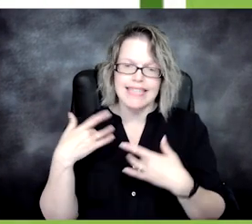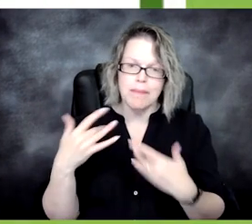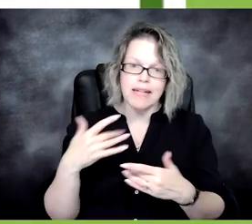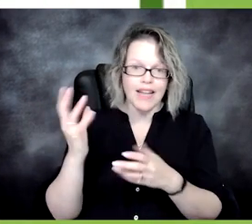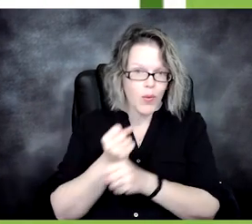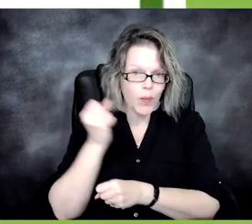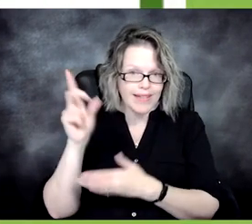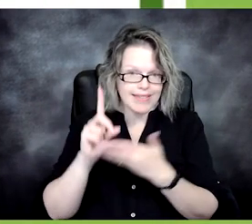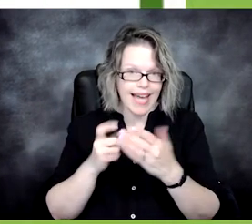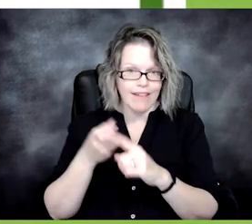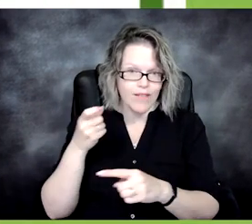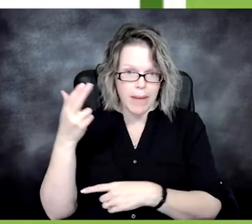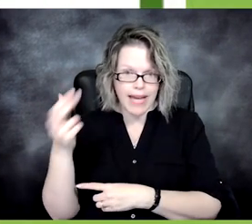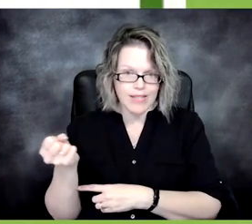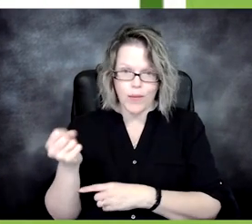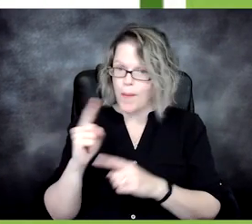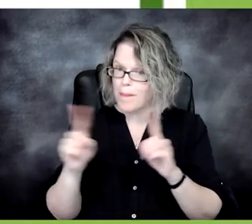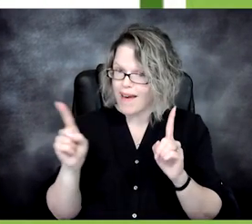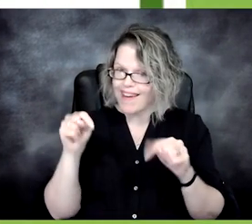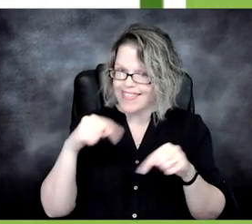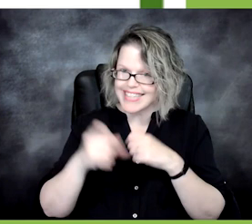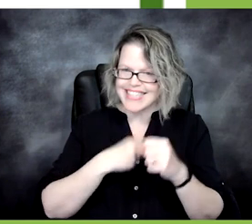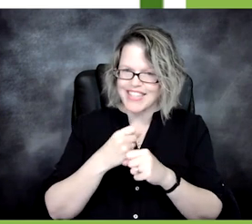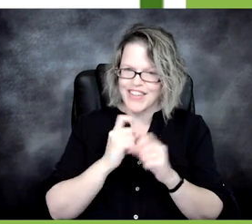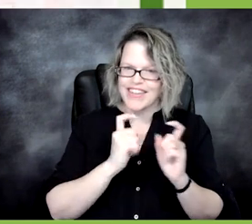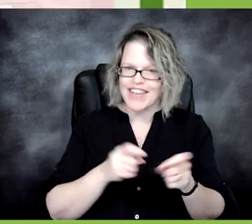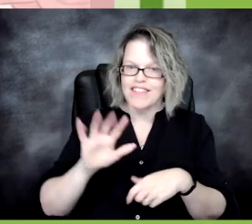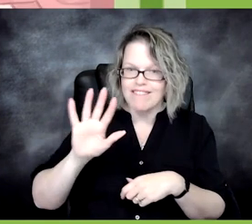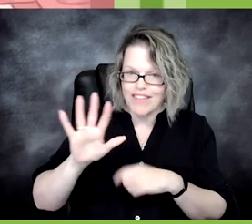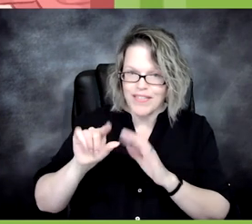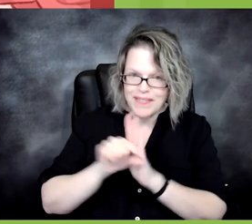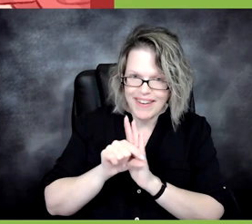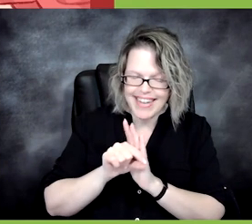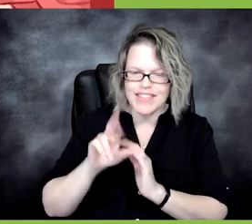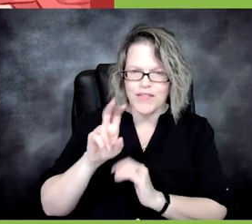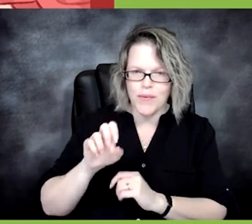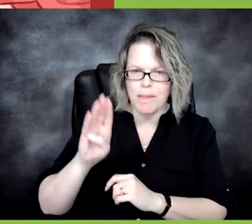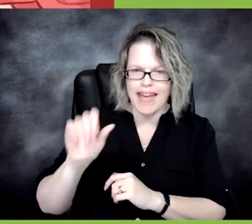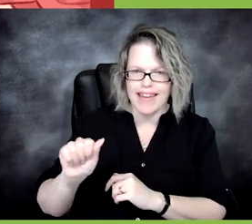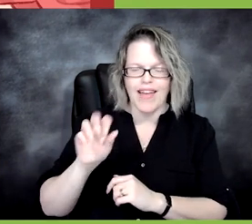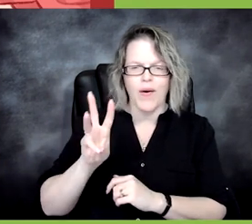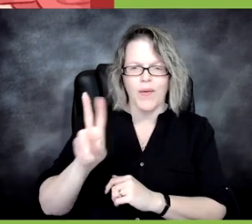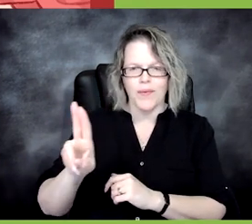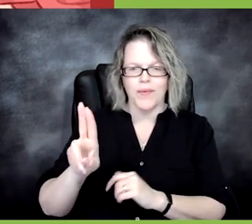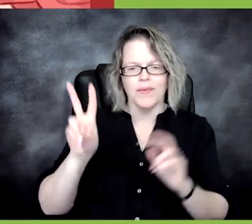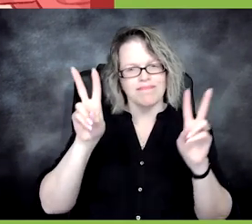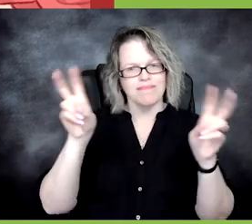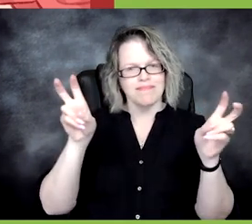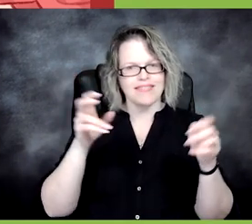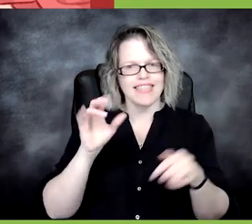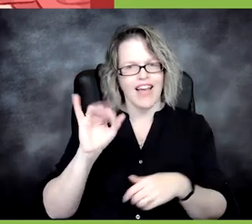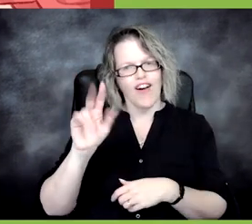design is by a high school student, but this year's top honor goes to fifth grader Rebecca Wu. The 2022 theme was Art Heals Us,